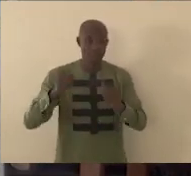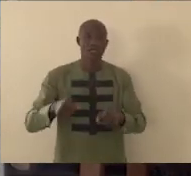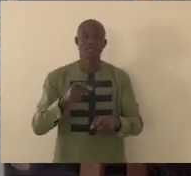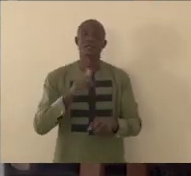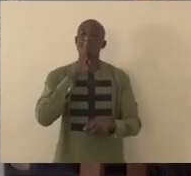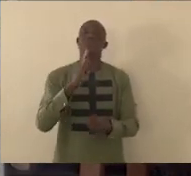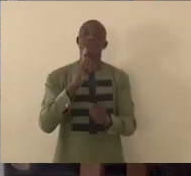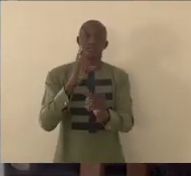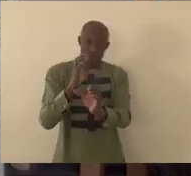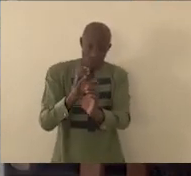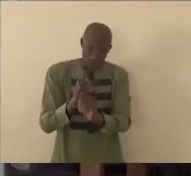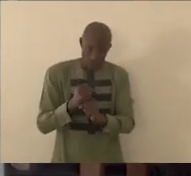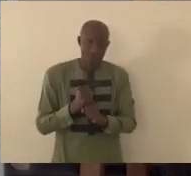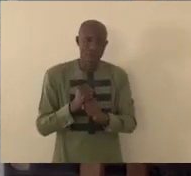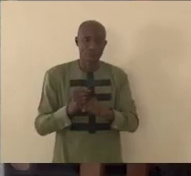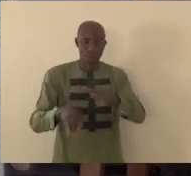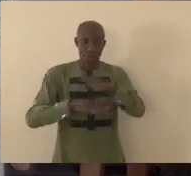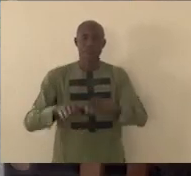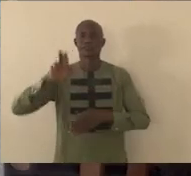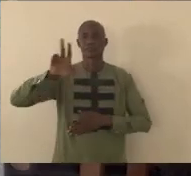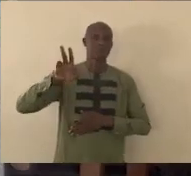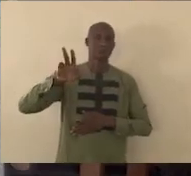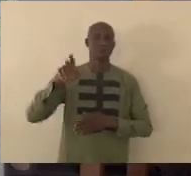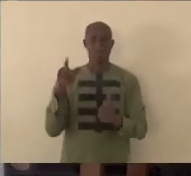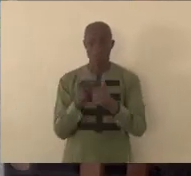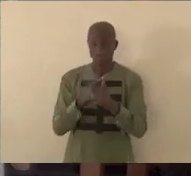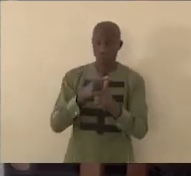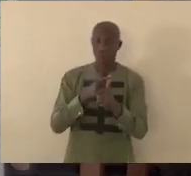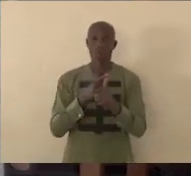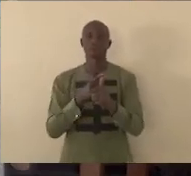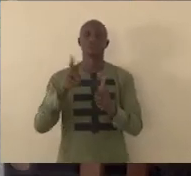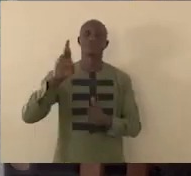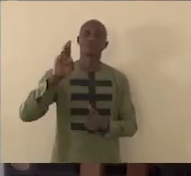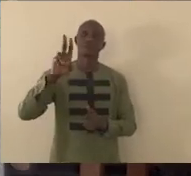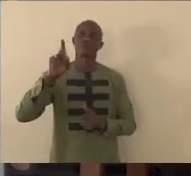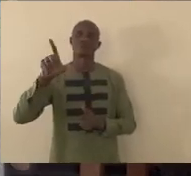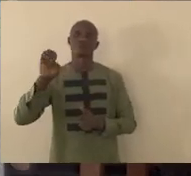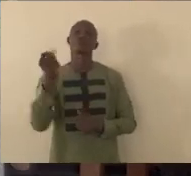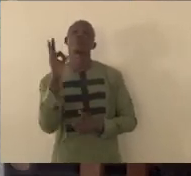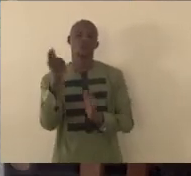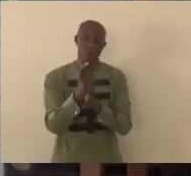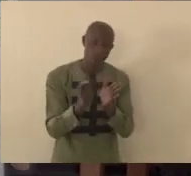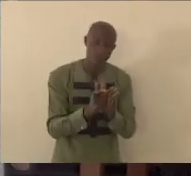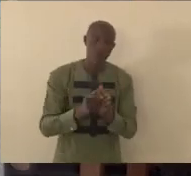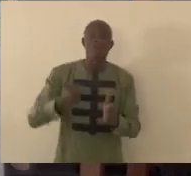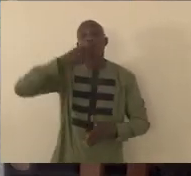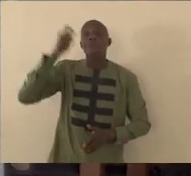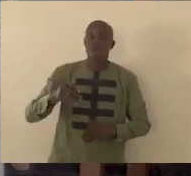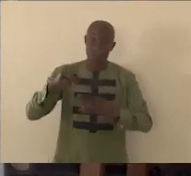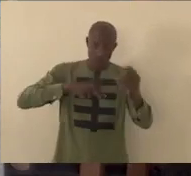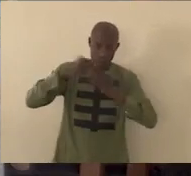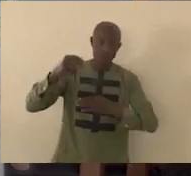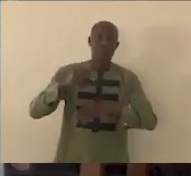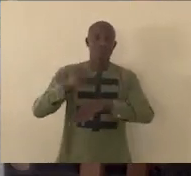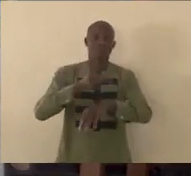be summarized under three broad themes. One, rule of law. We must build a nation where law and